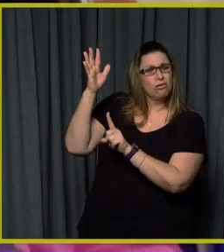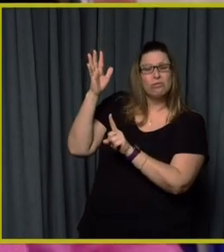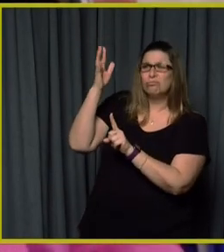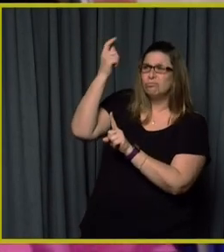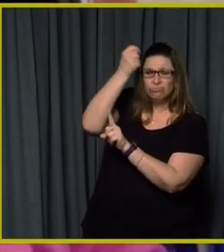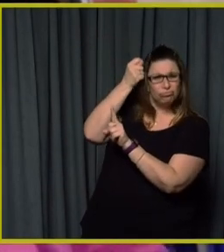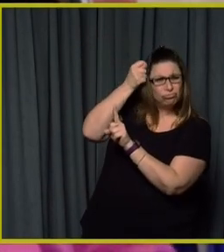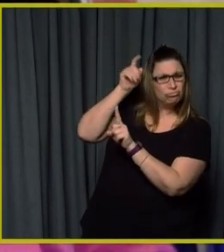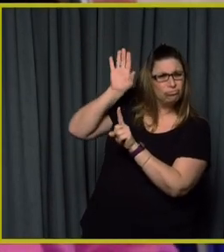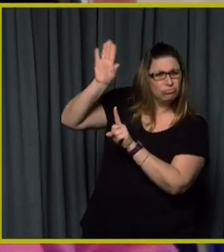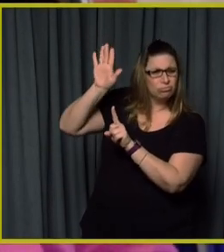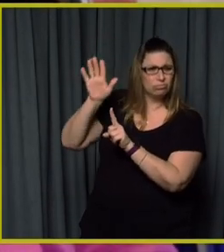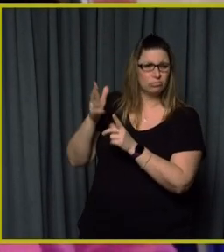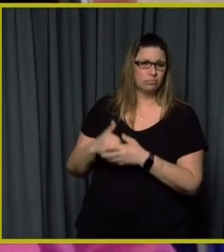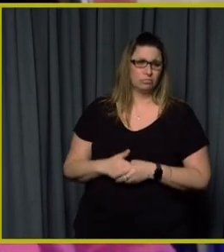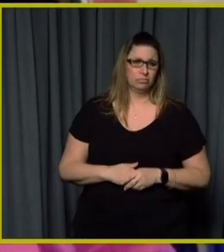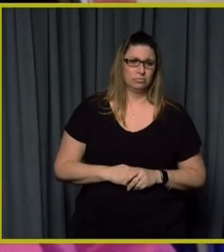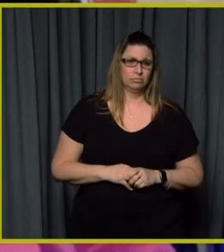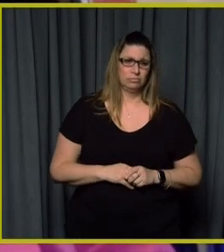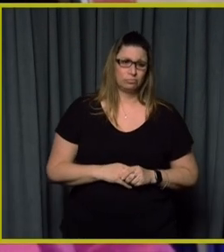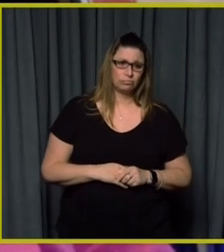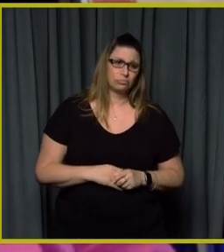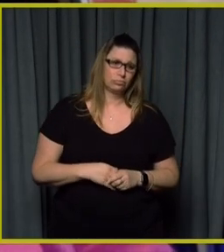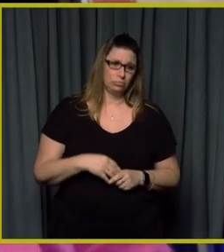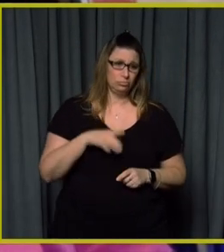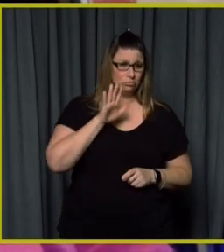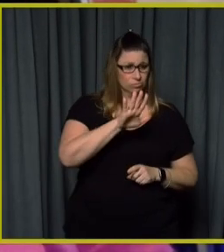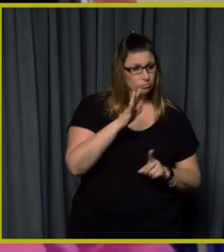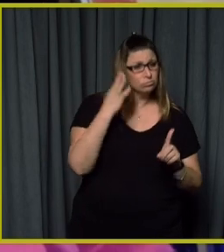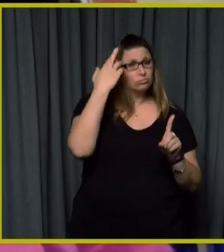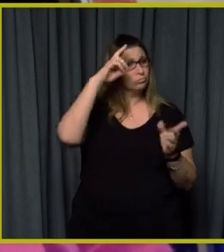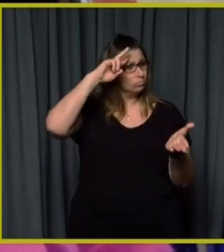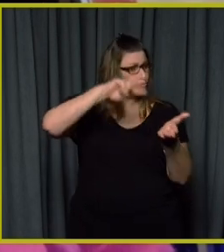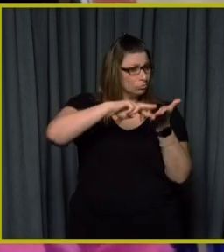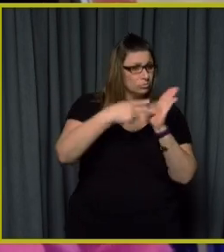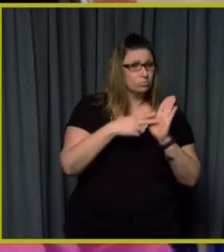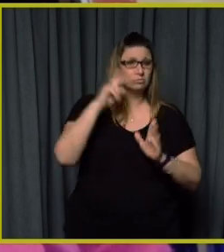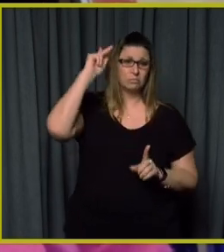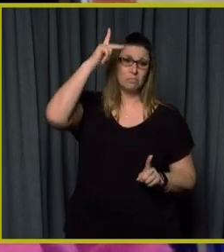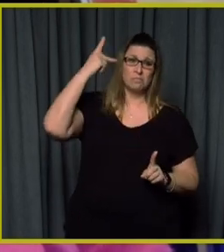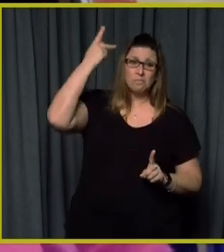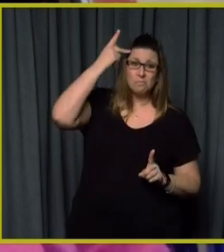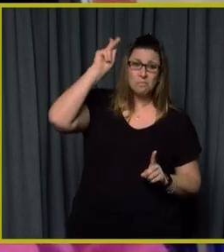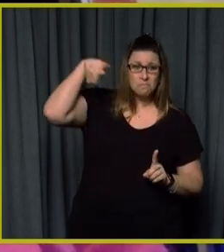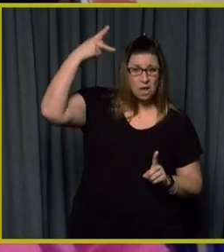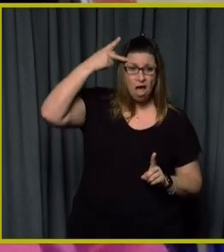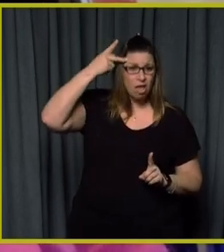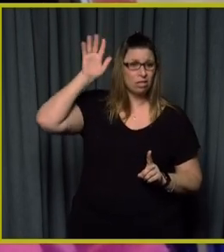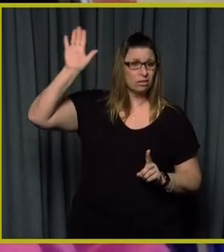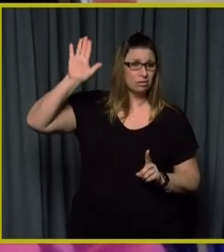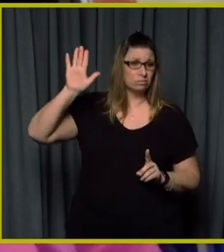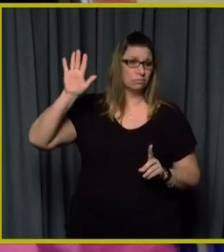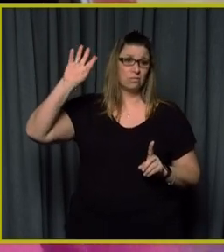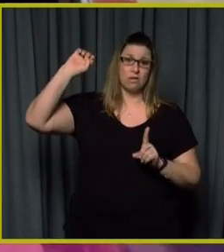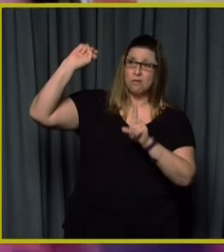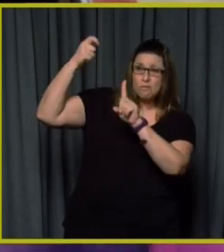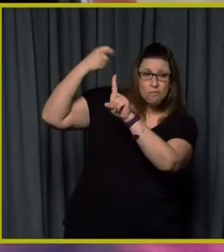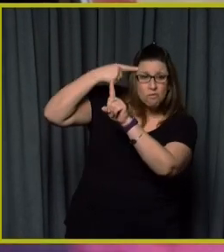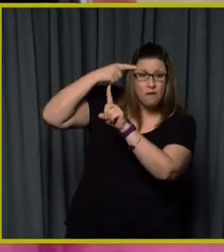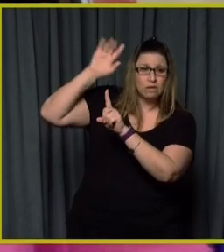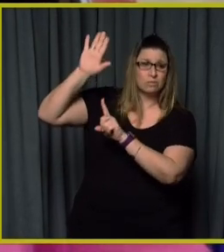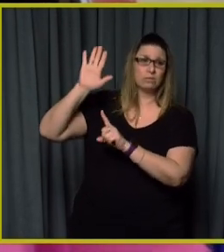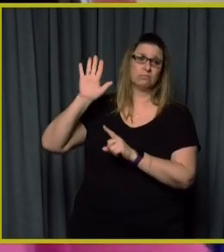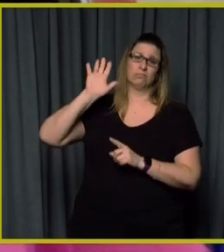Mbembe, and it really refers to the politics of death, how governments, how state power entities